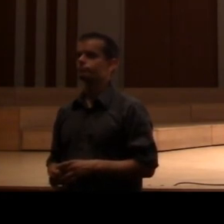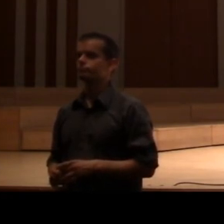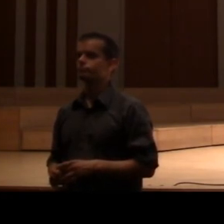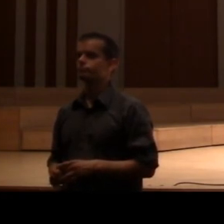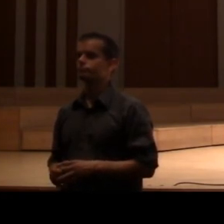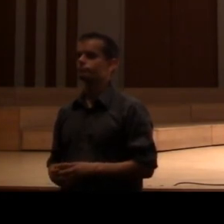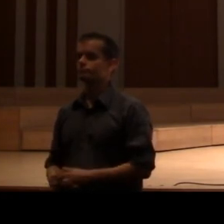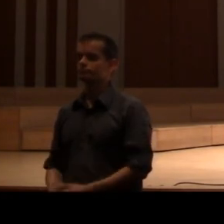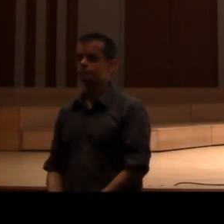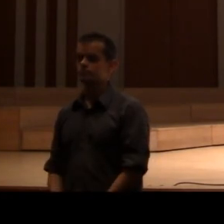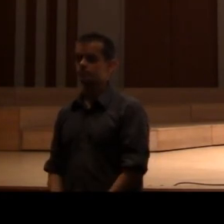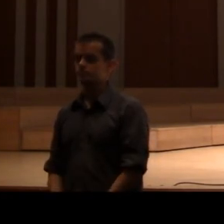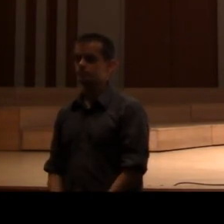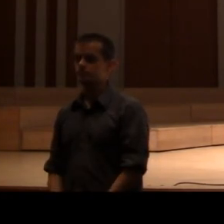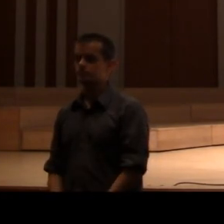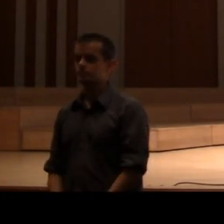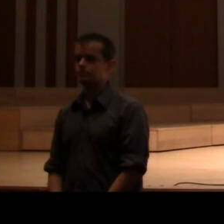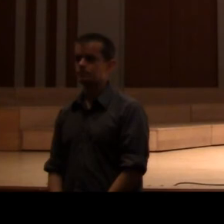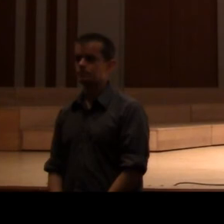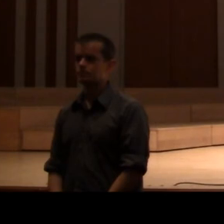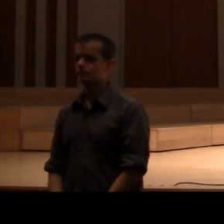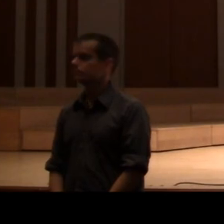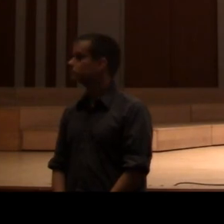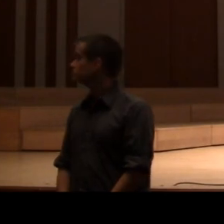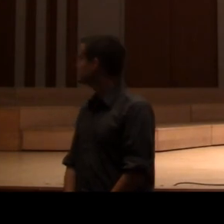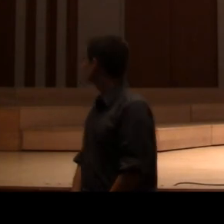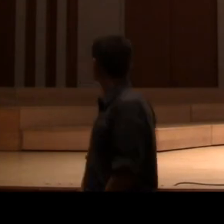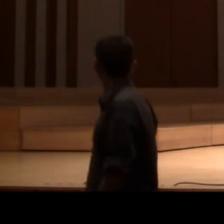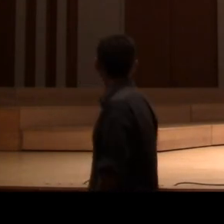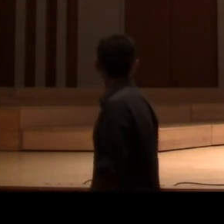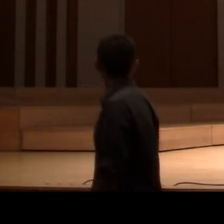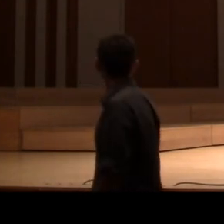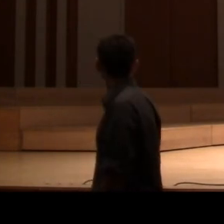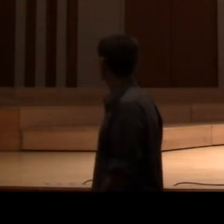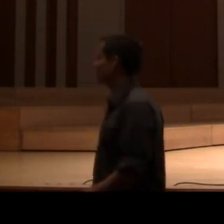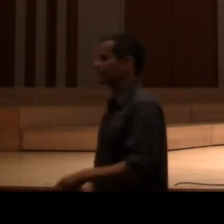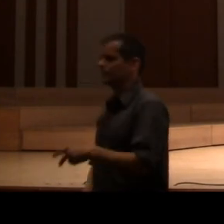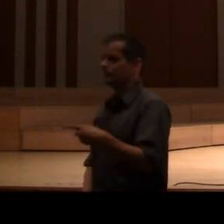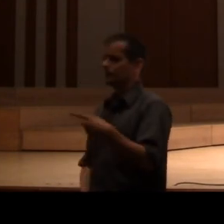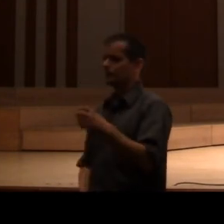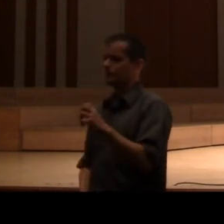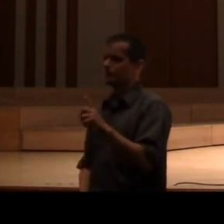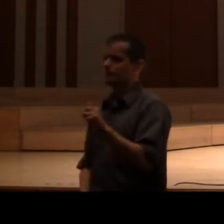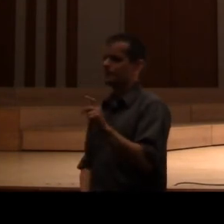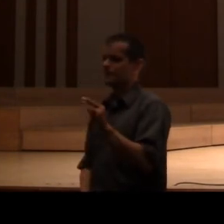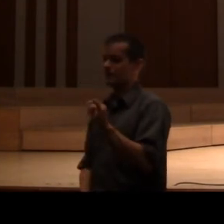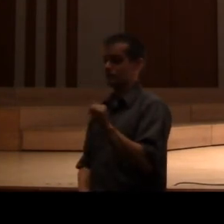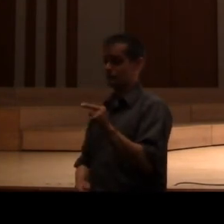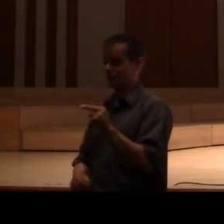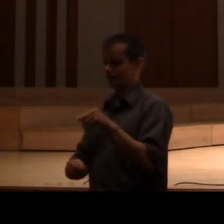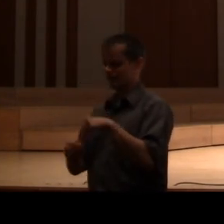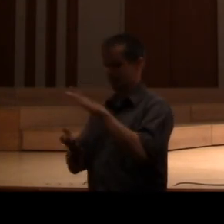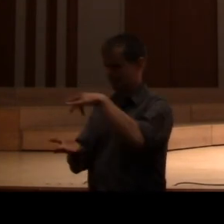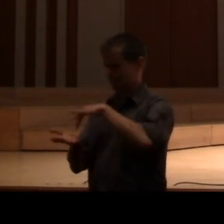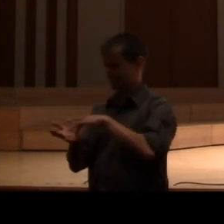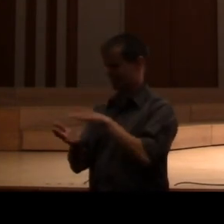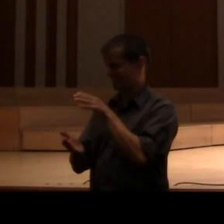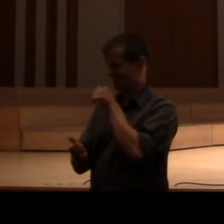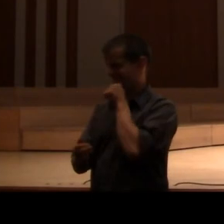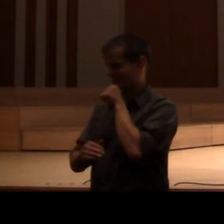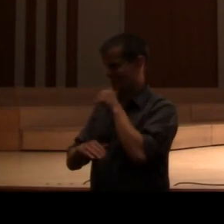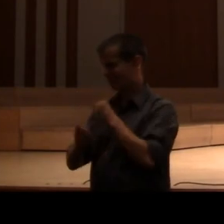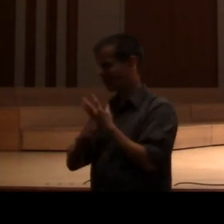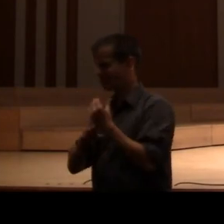a passing pedestrian's, actually, you wouldn't have a pedestrian in the middle of, such a secret garden like that here.